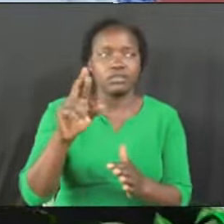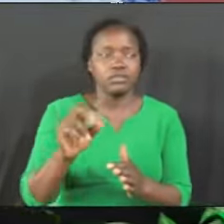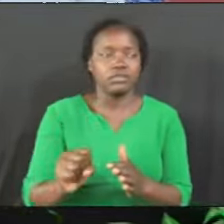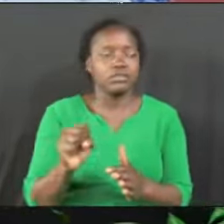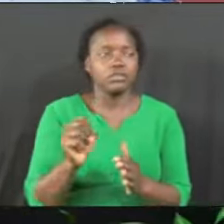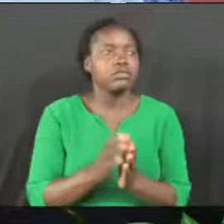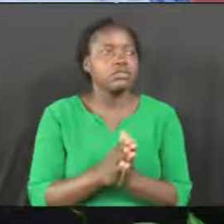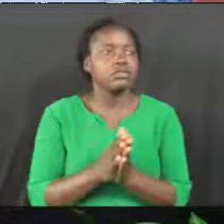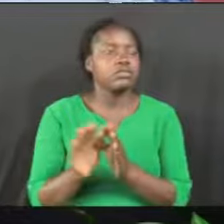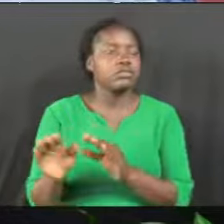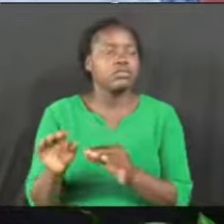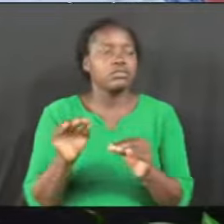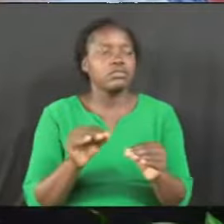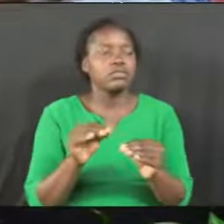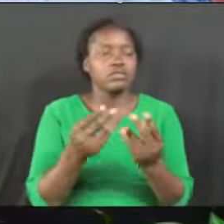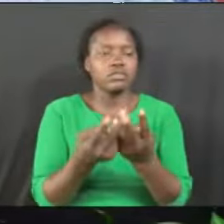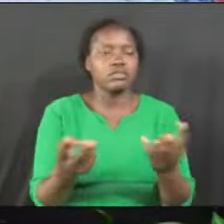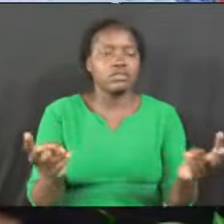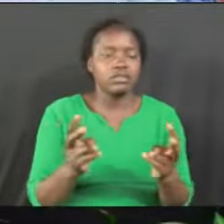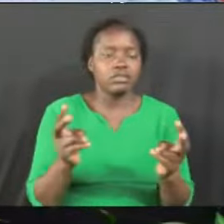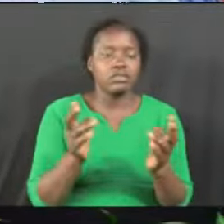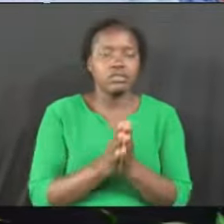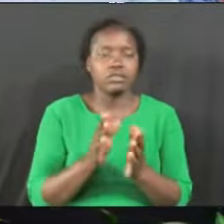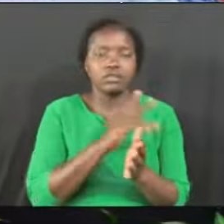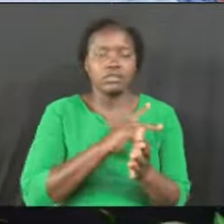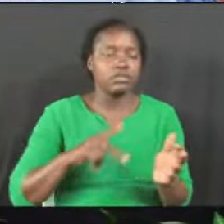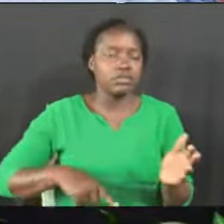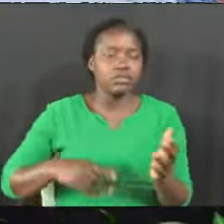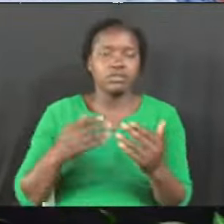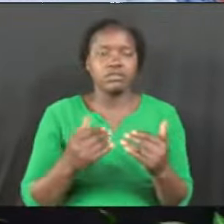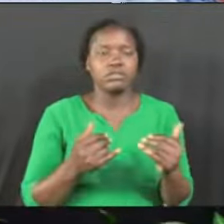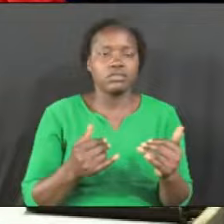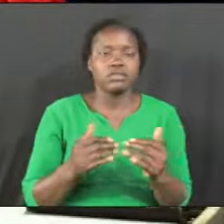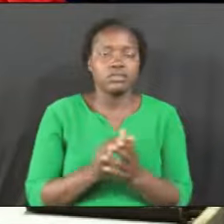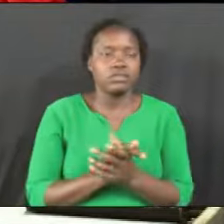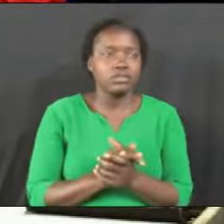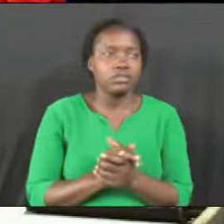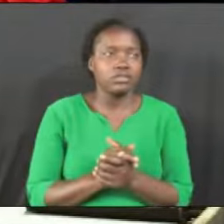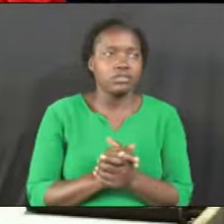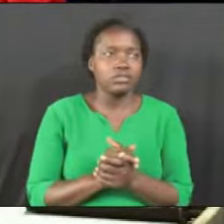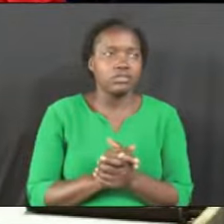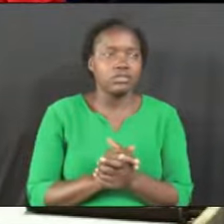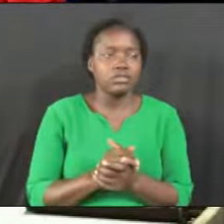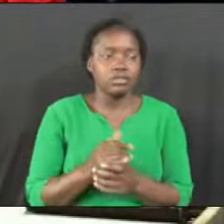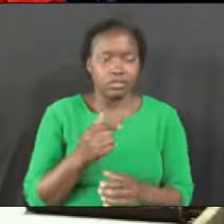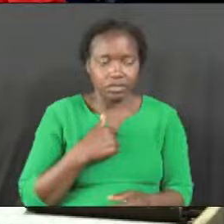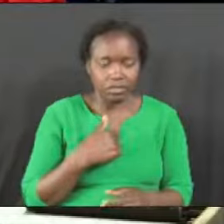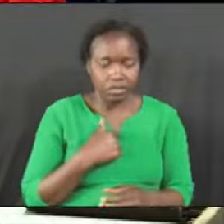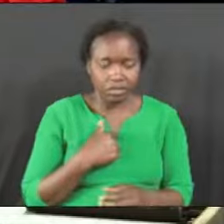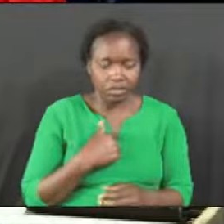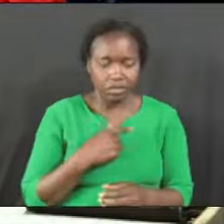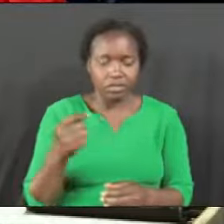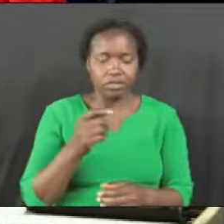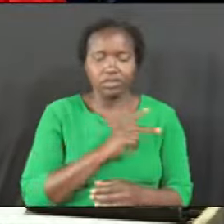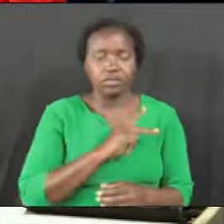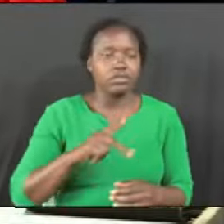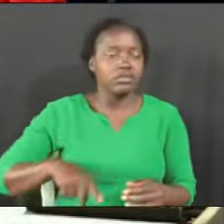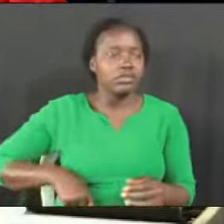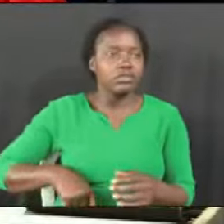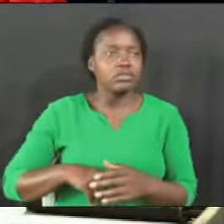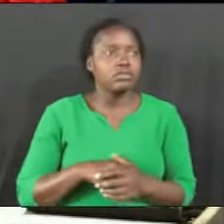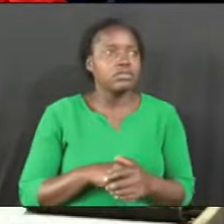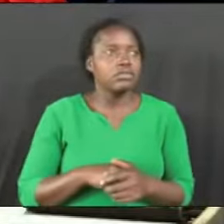an audience with the king. Now, the people need the king because